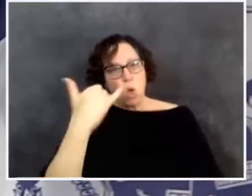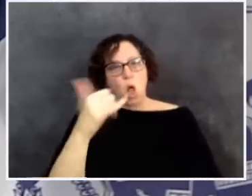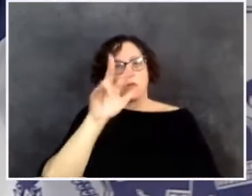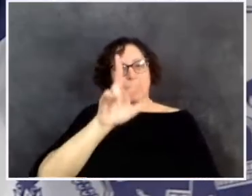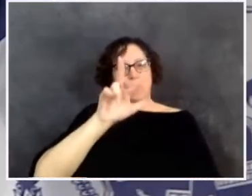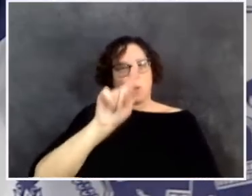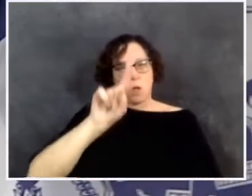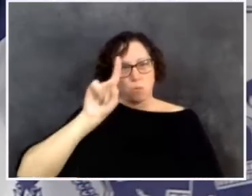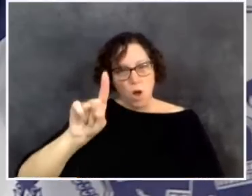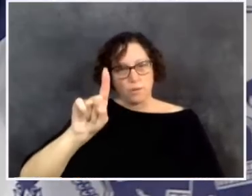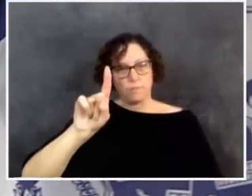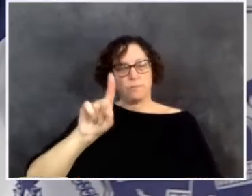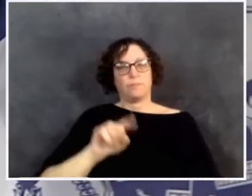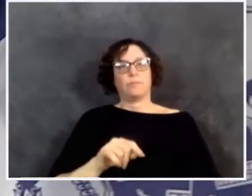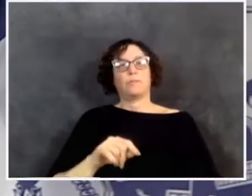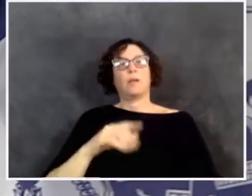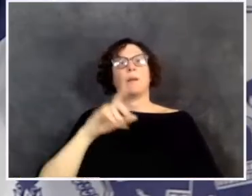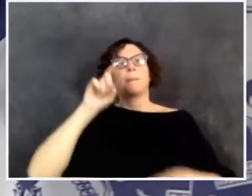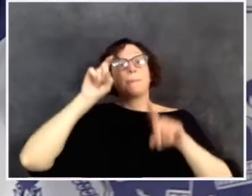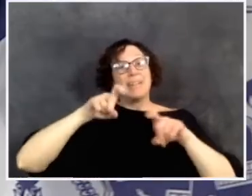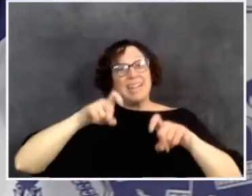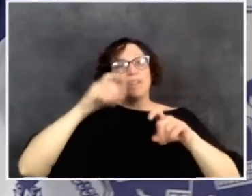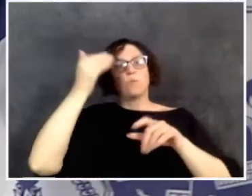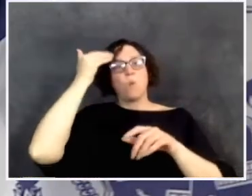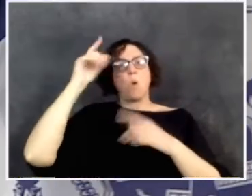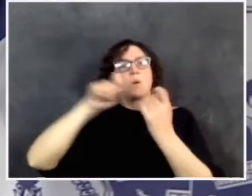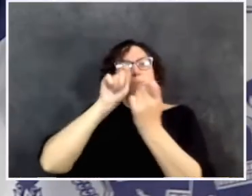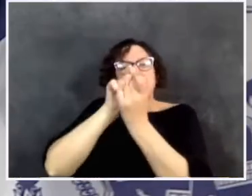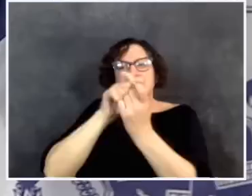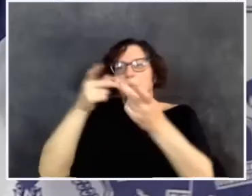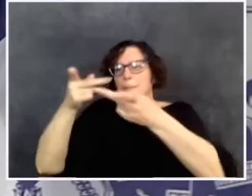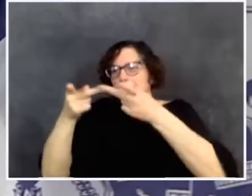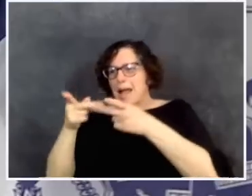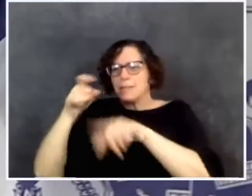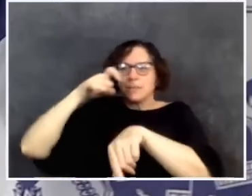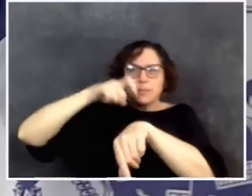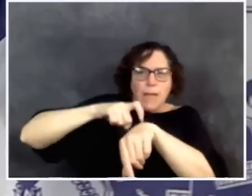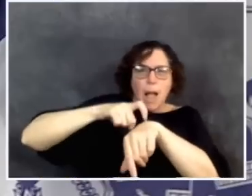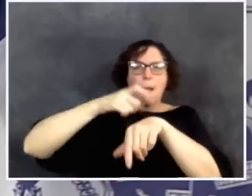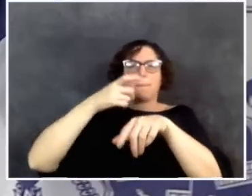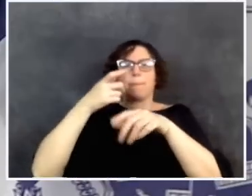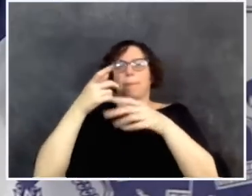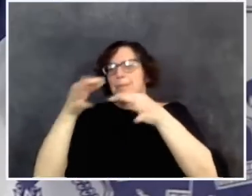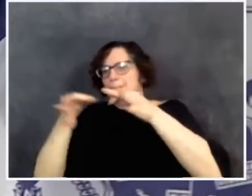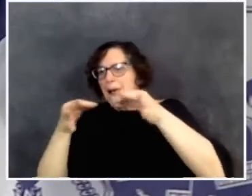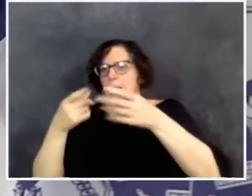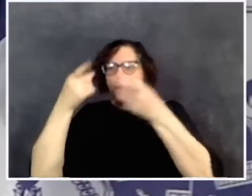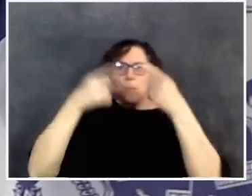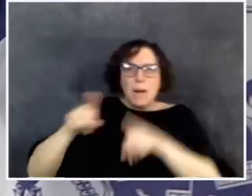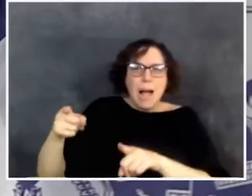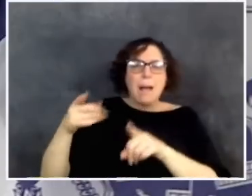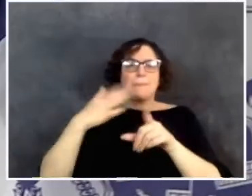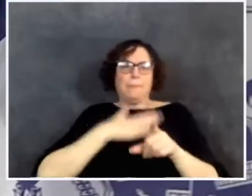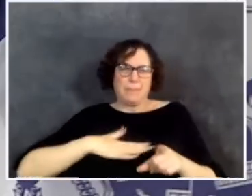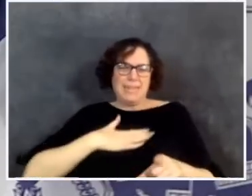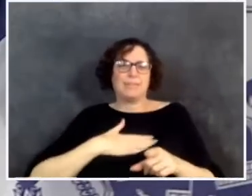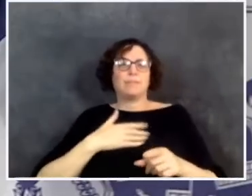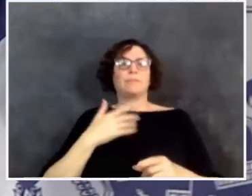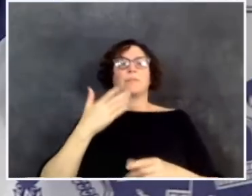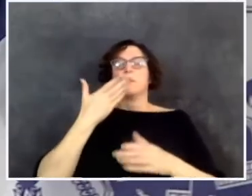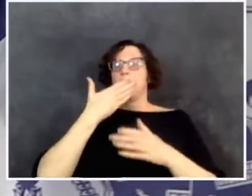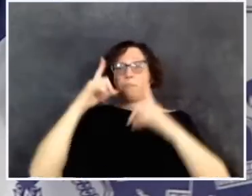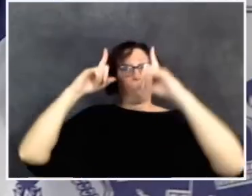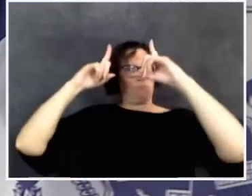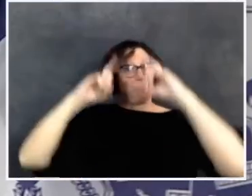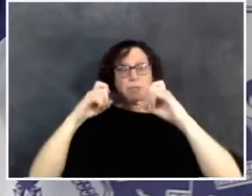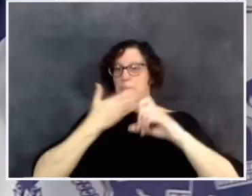the location. I need to know the time and what people saw. Obviously, a photo, says it all, or a description of